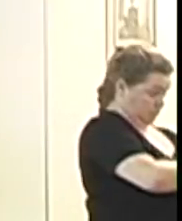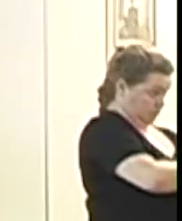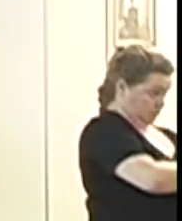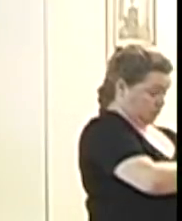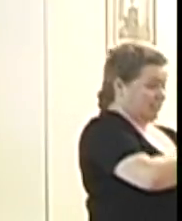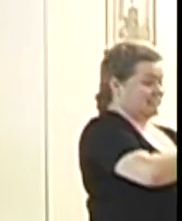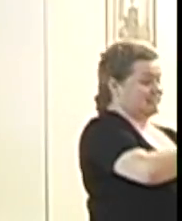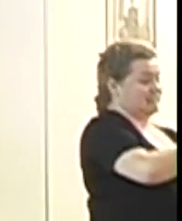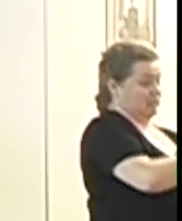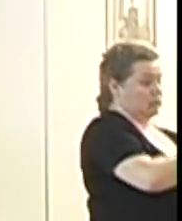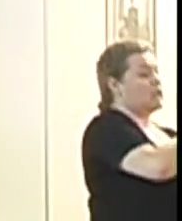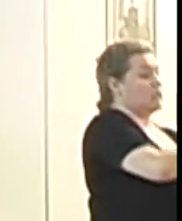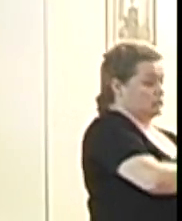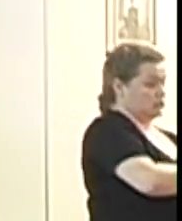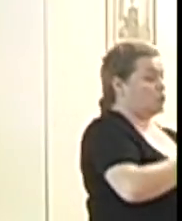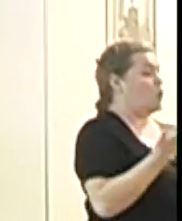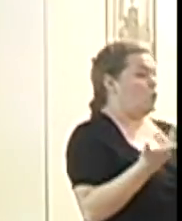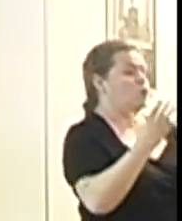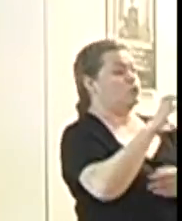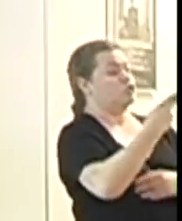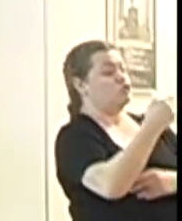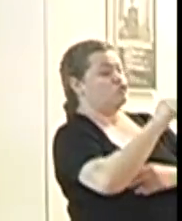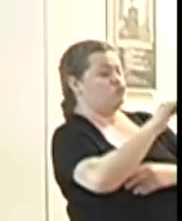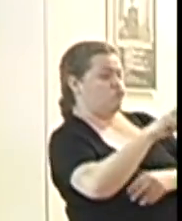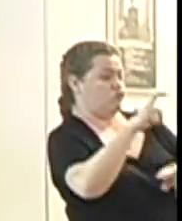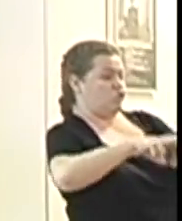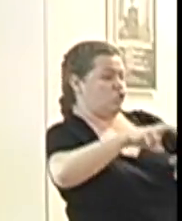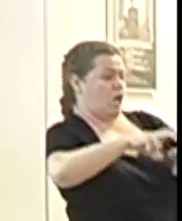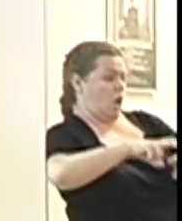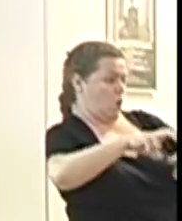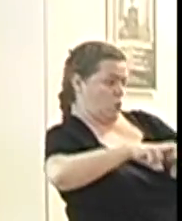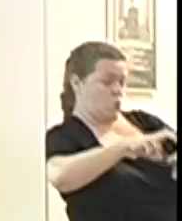and the ASL sign chair.